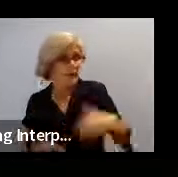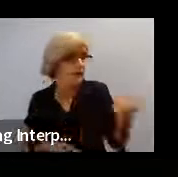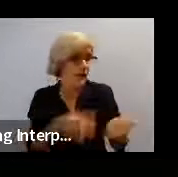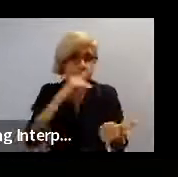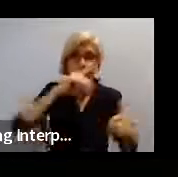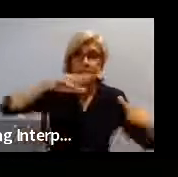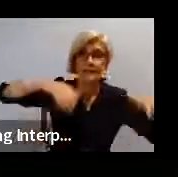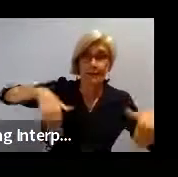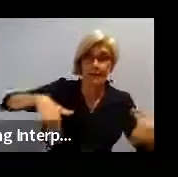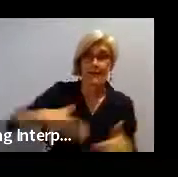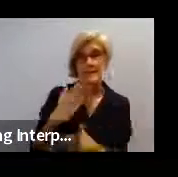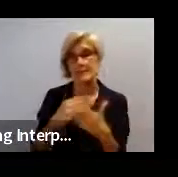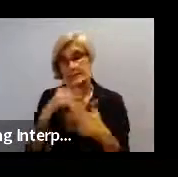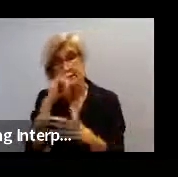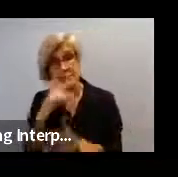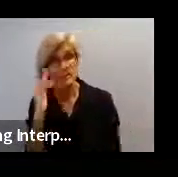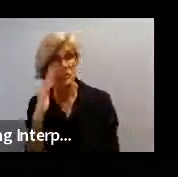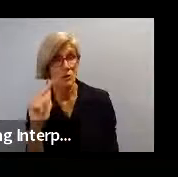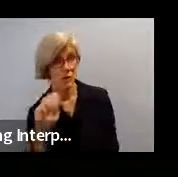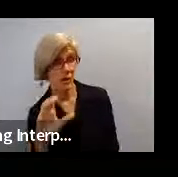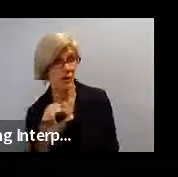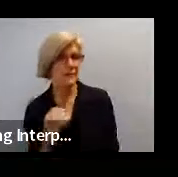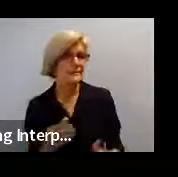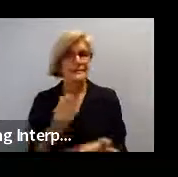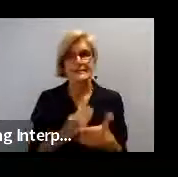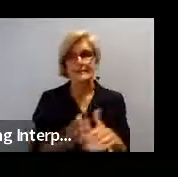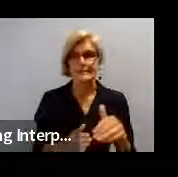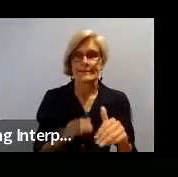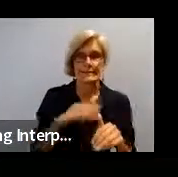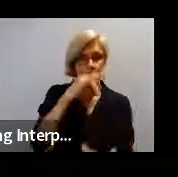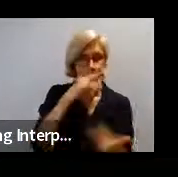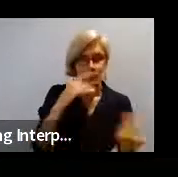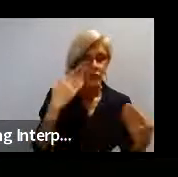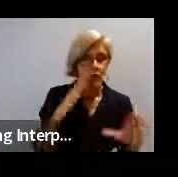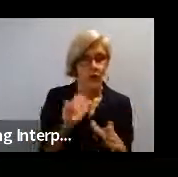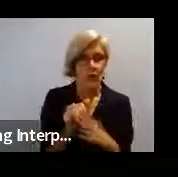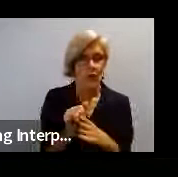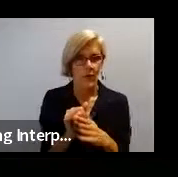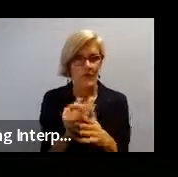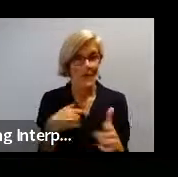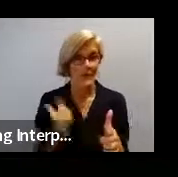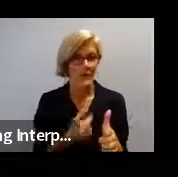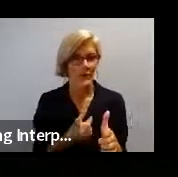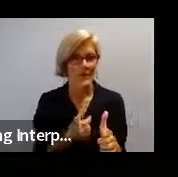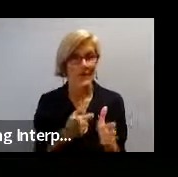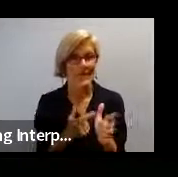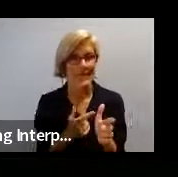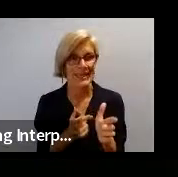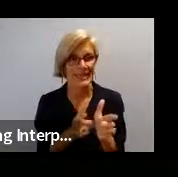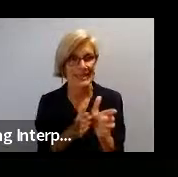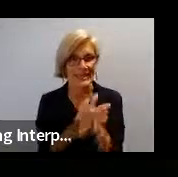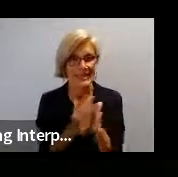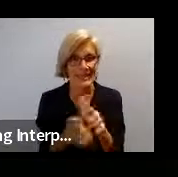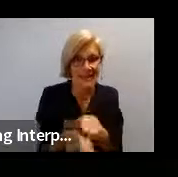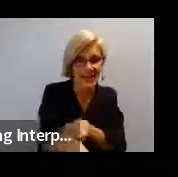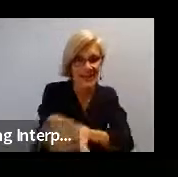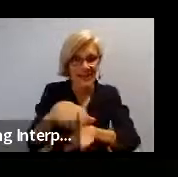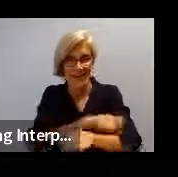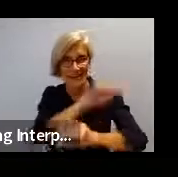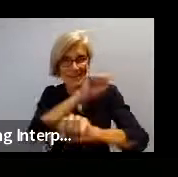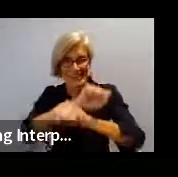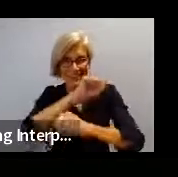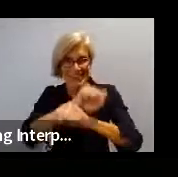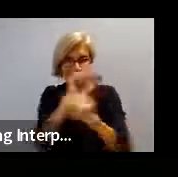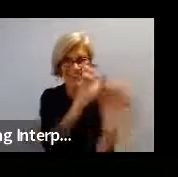have kids that know their alphabet. We have kids that don't know their alphabet. And that's where we come in, right? Challenge accepted. There